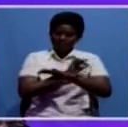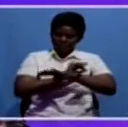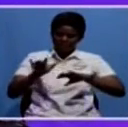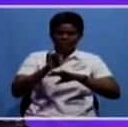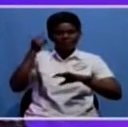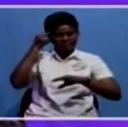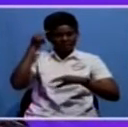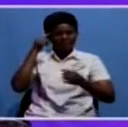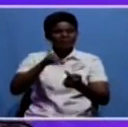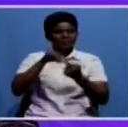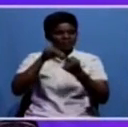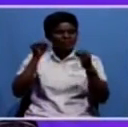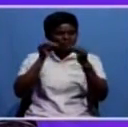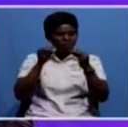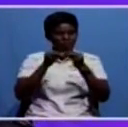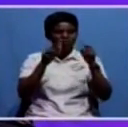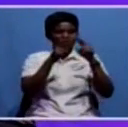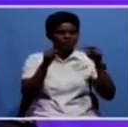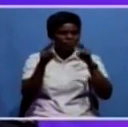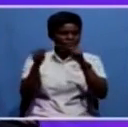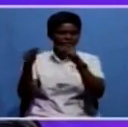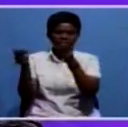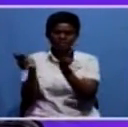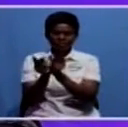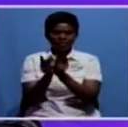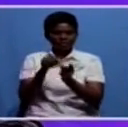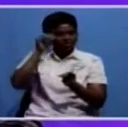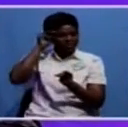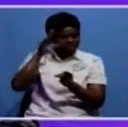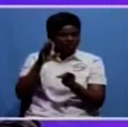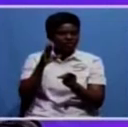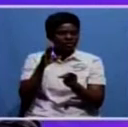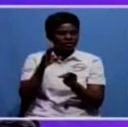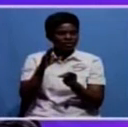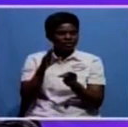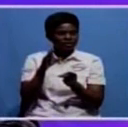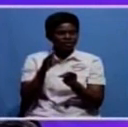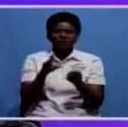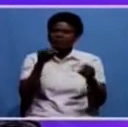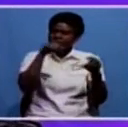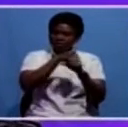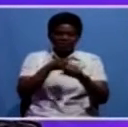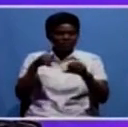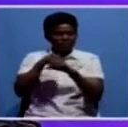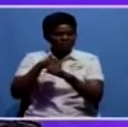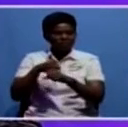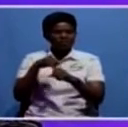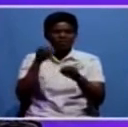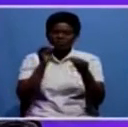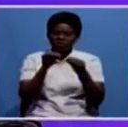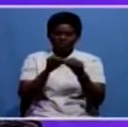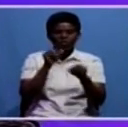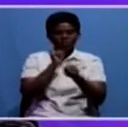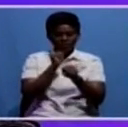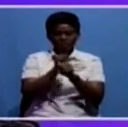government, especially in rural areas, because ministers get very involved with issues in Lusaka and